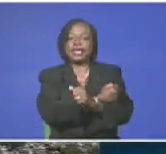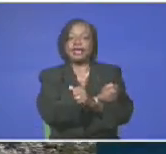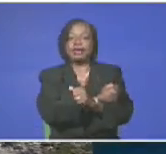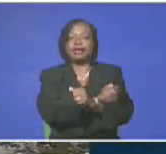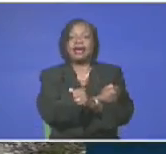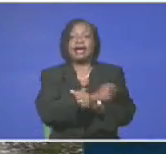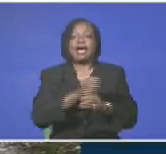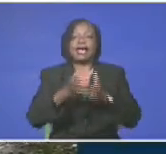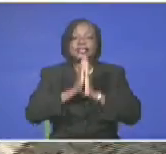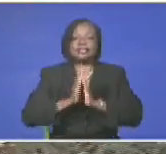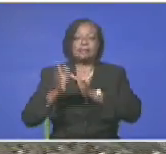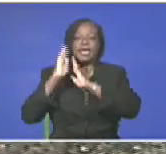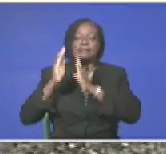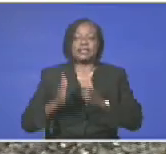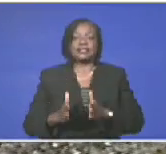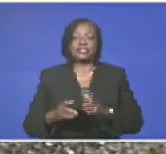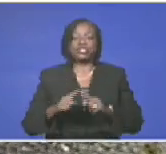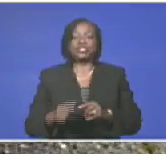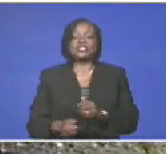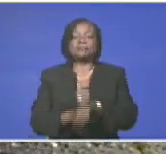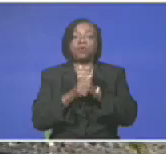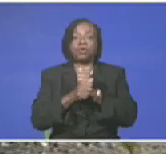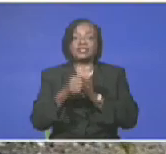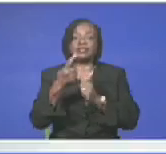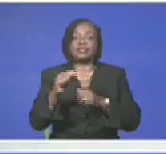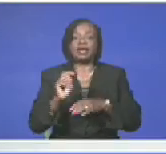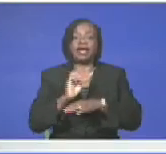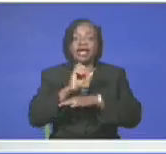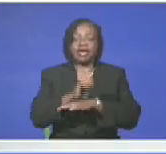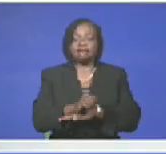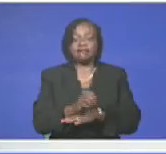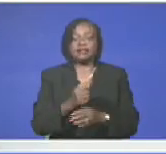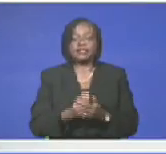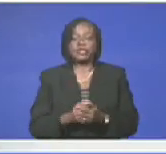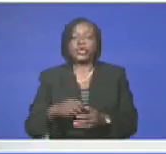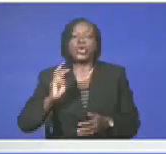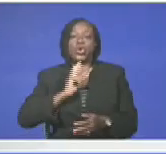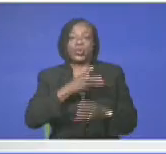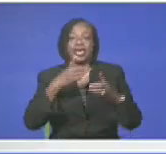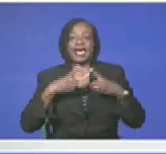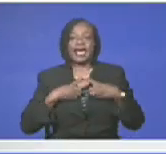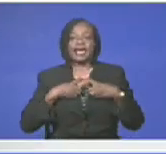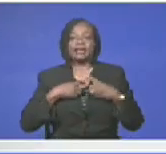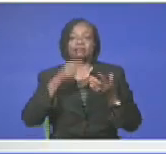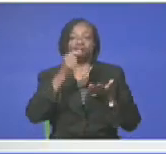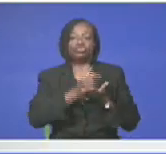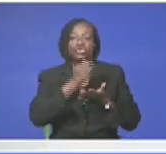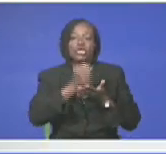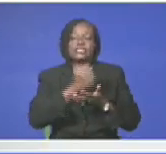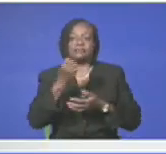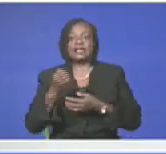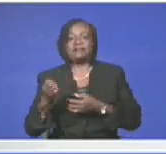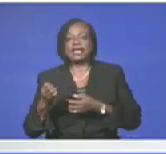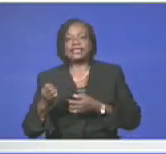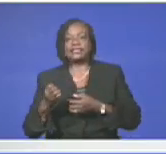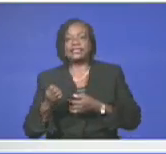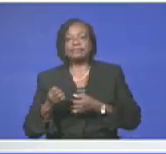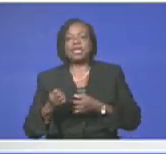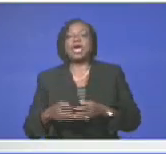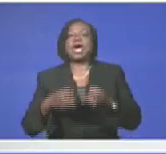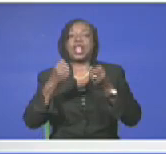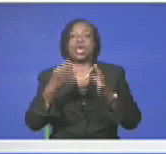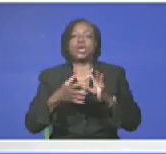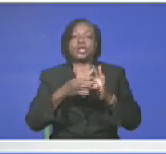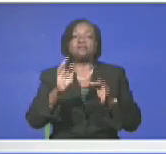efforts. We did a fundraising event, which was a gospel event. Of course, we had a lot of artists that came on